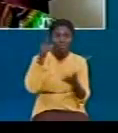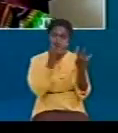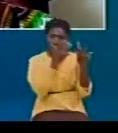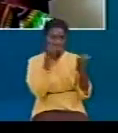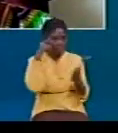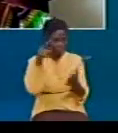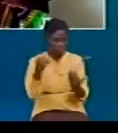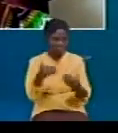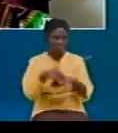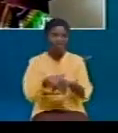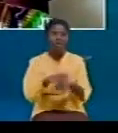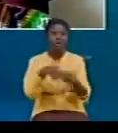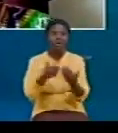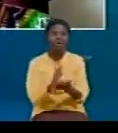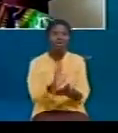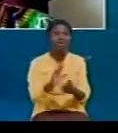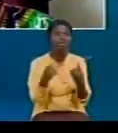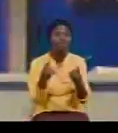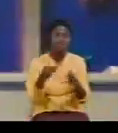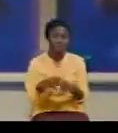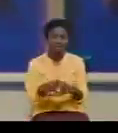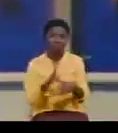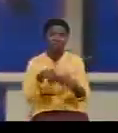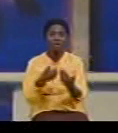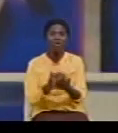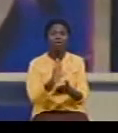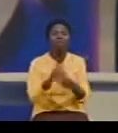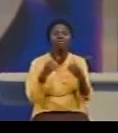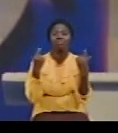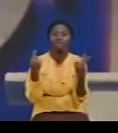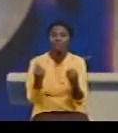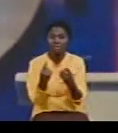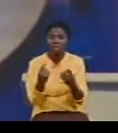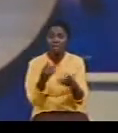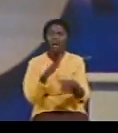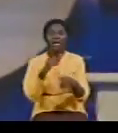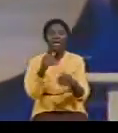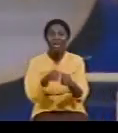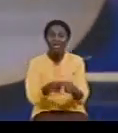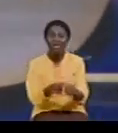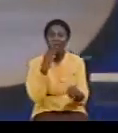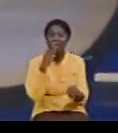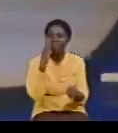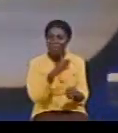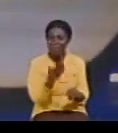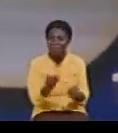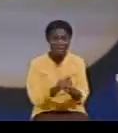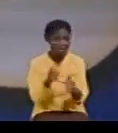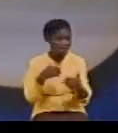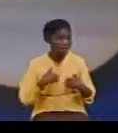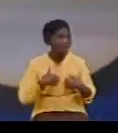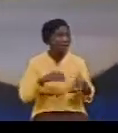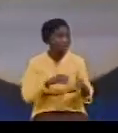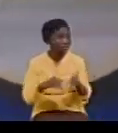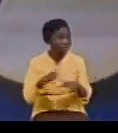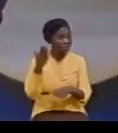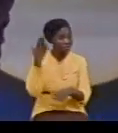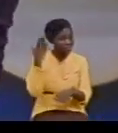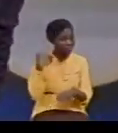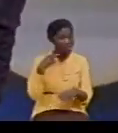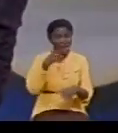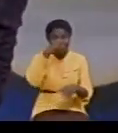tonight. All your iniquities, all your sins, every bad thing you have done because of